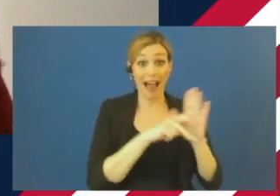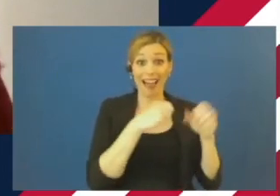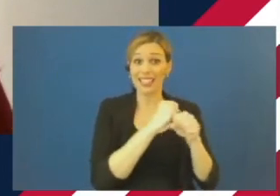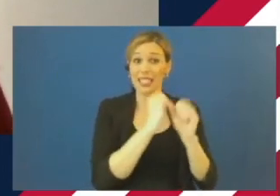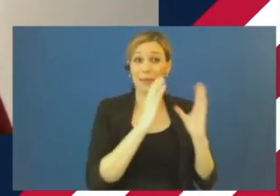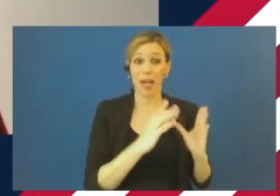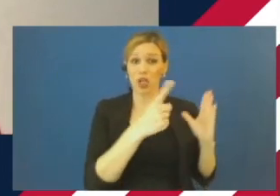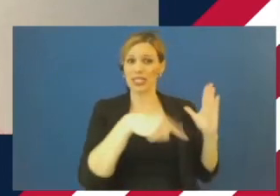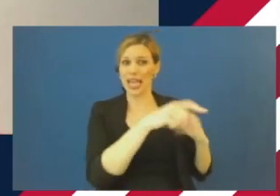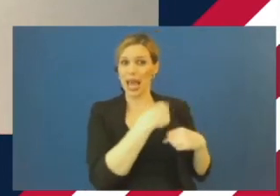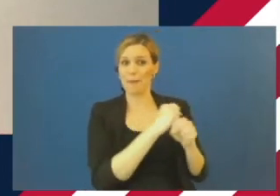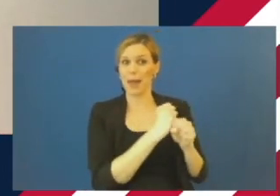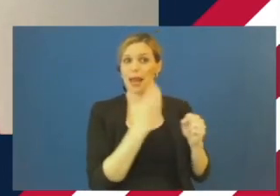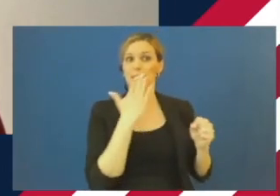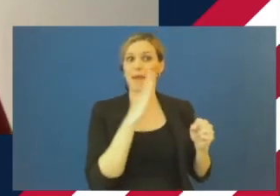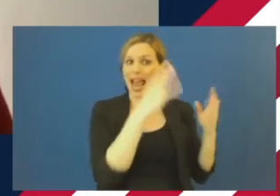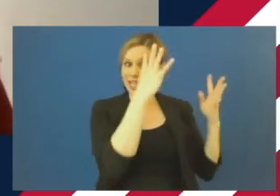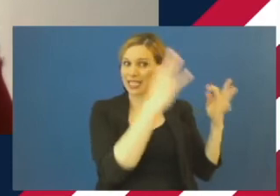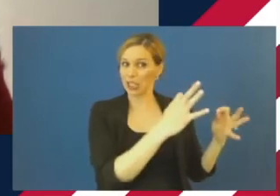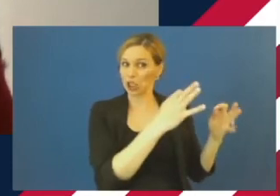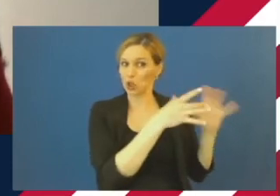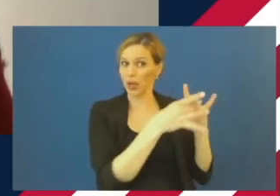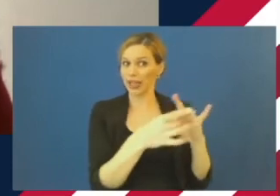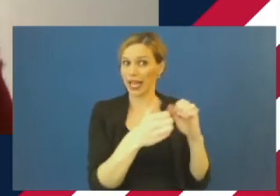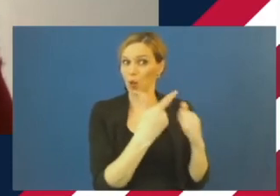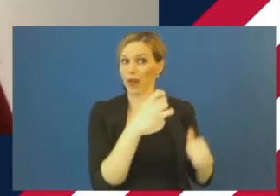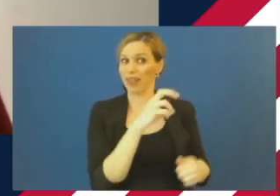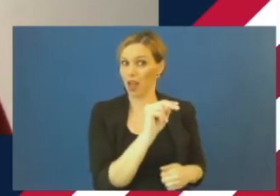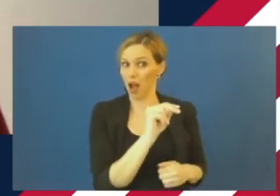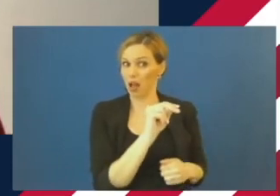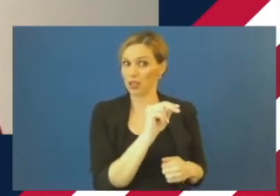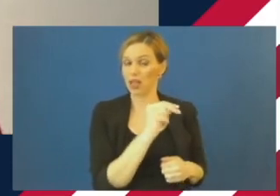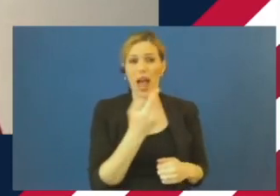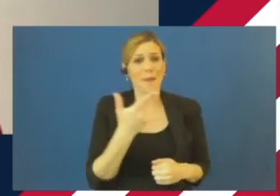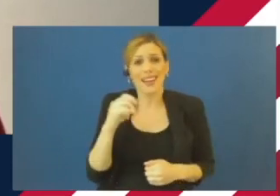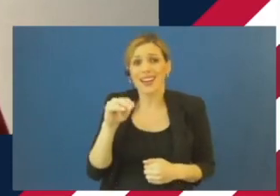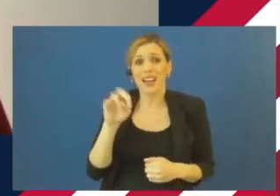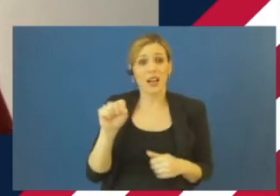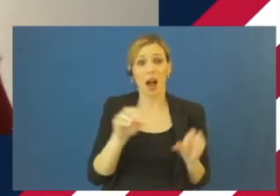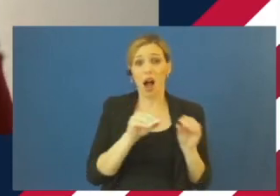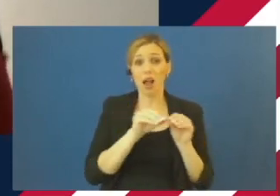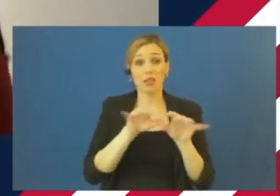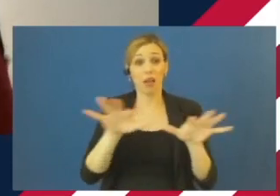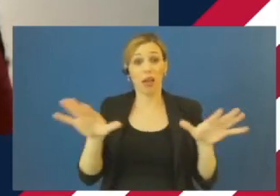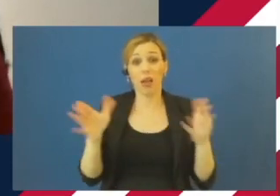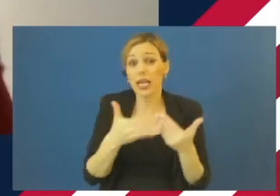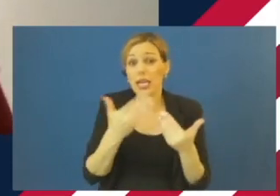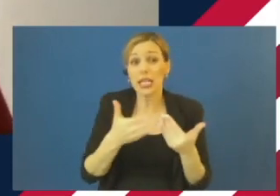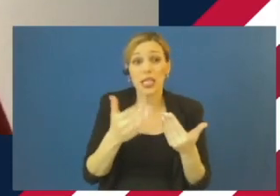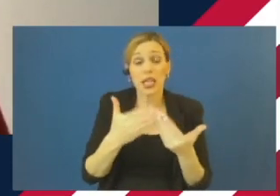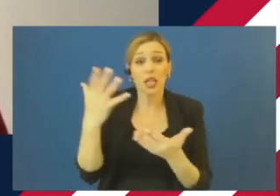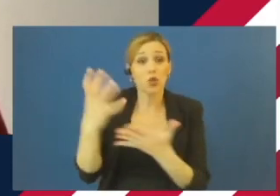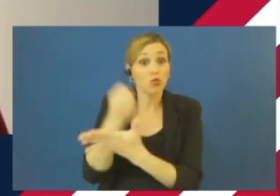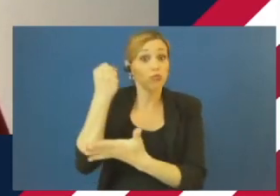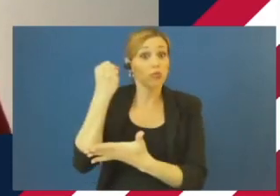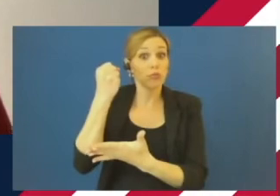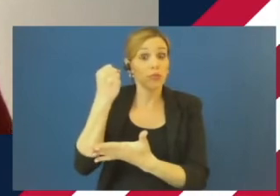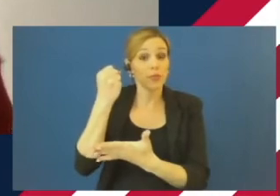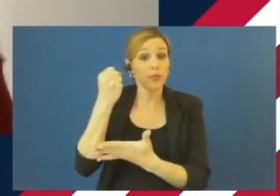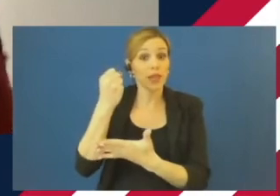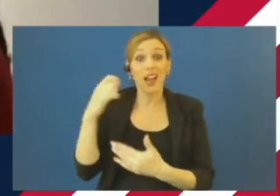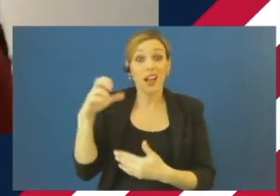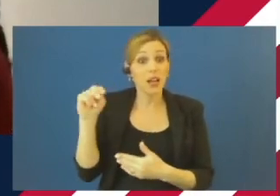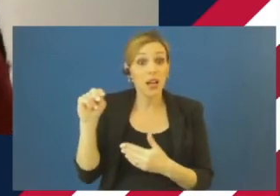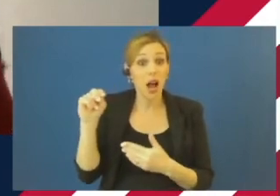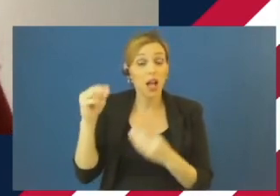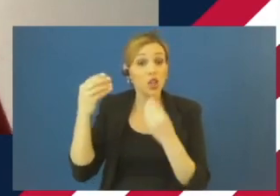have racial undertones. The flow of guns into struggling communities of color is often facilitated by white gun store owners